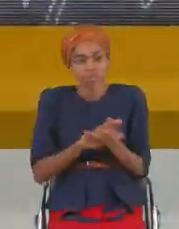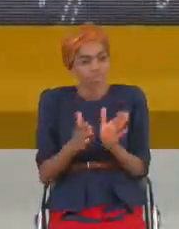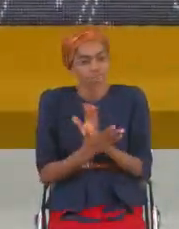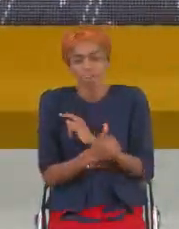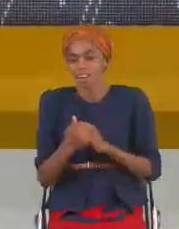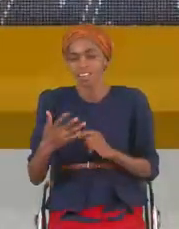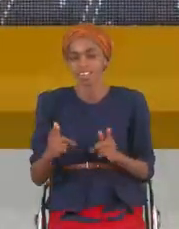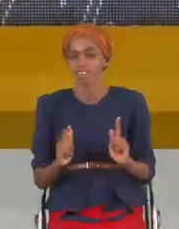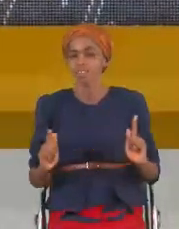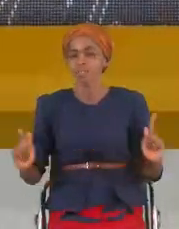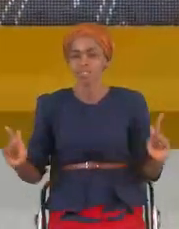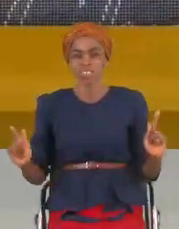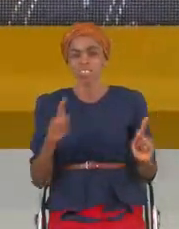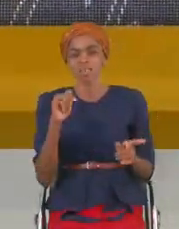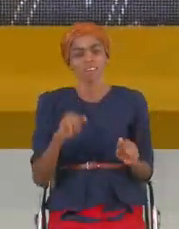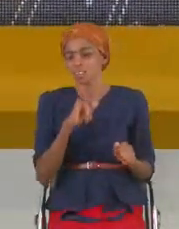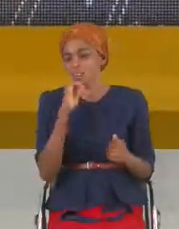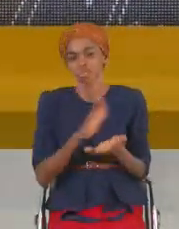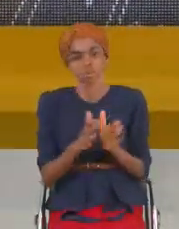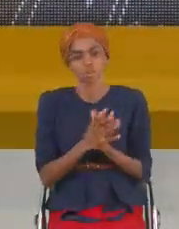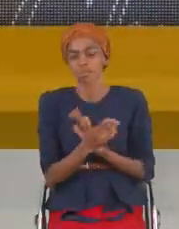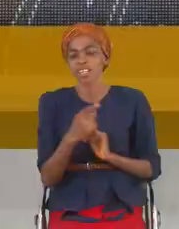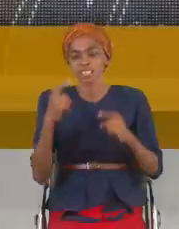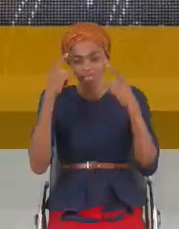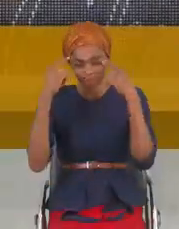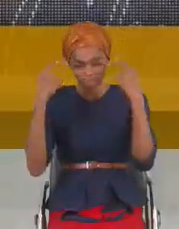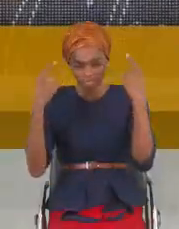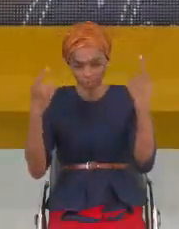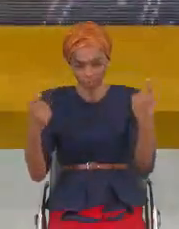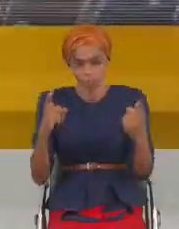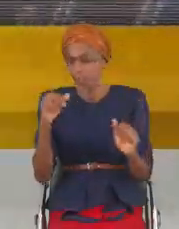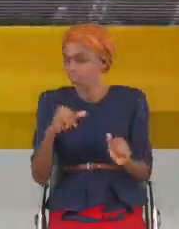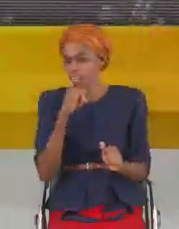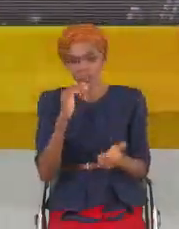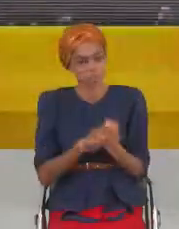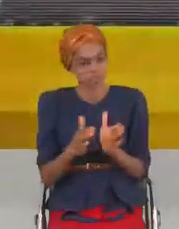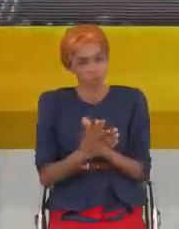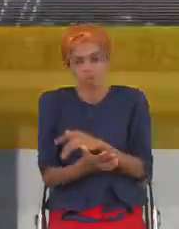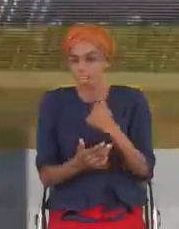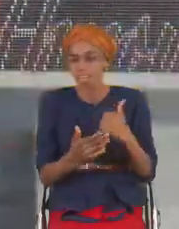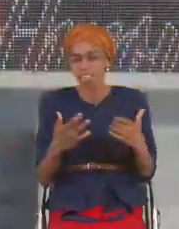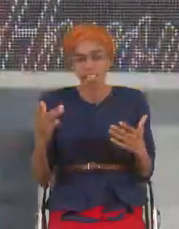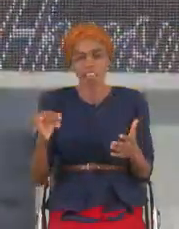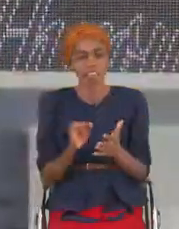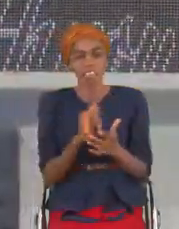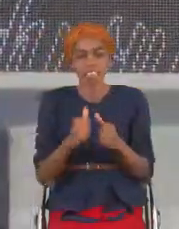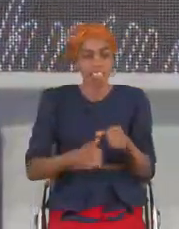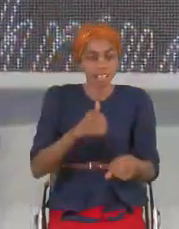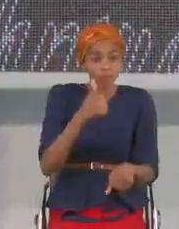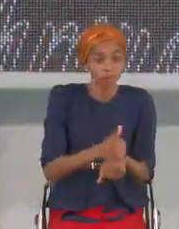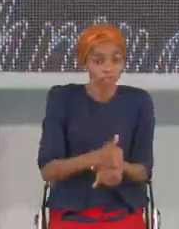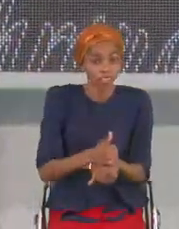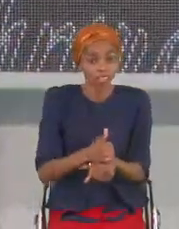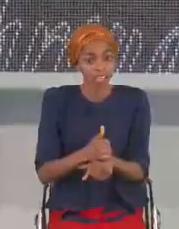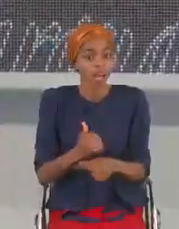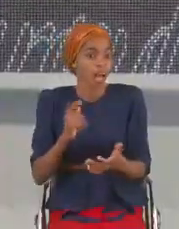great, anything successful, anything accredited, approved of God,